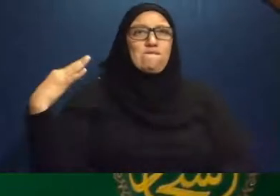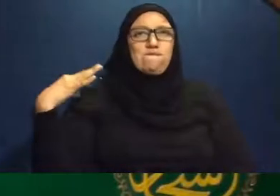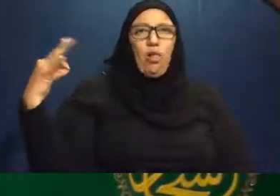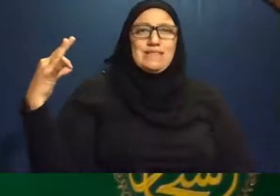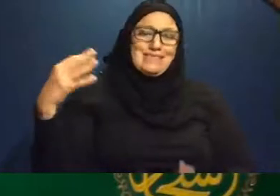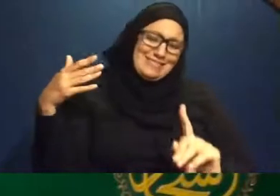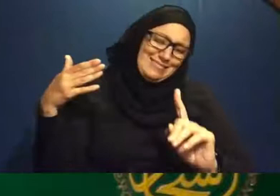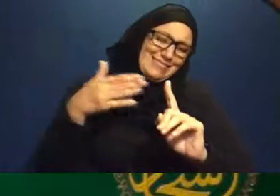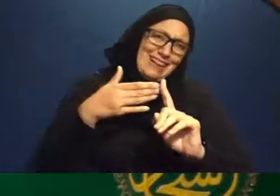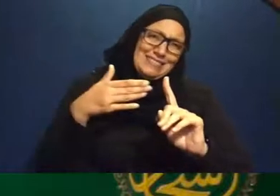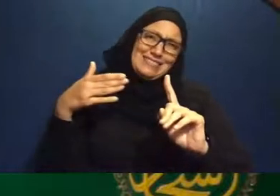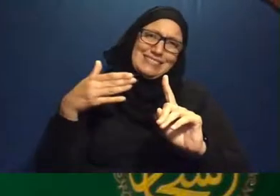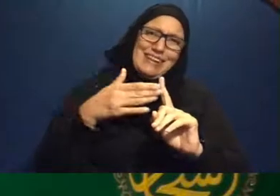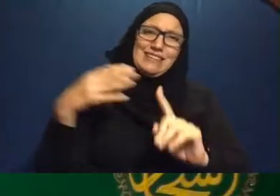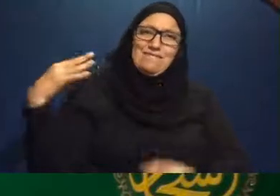foremost,